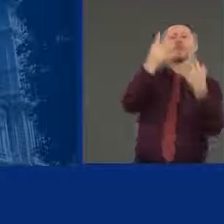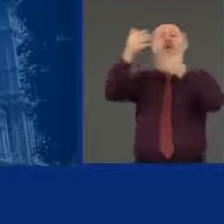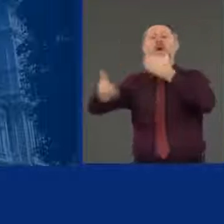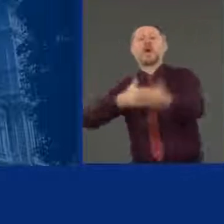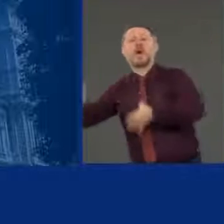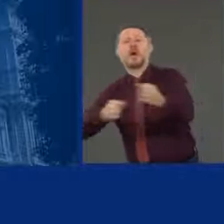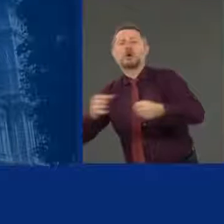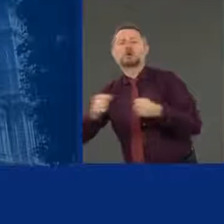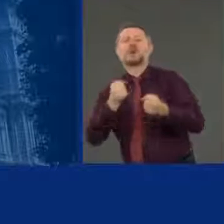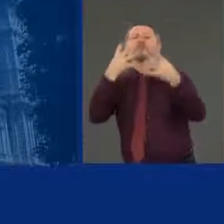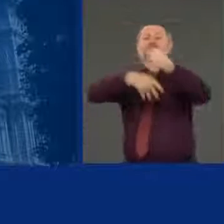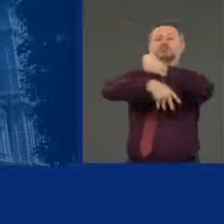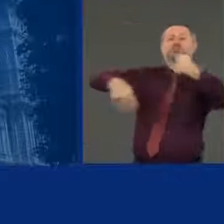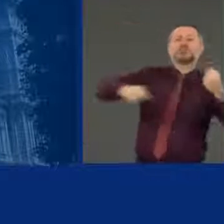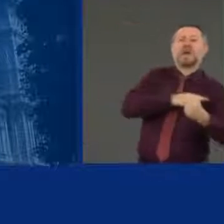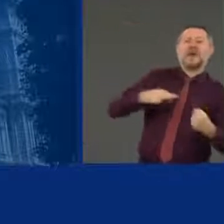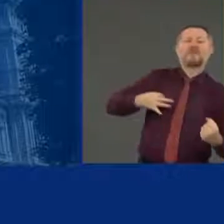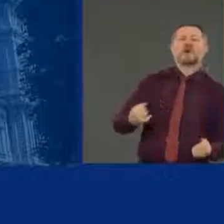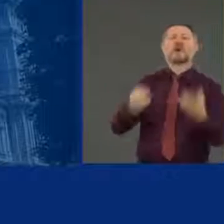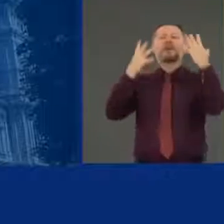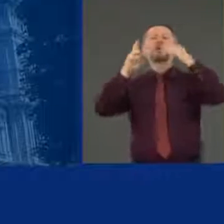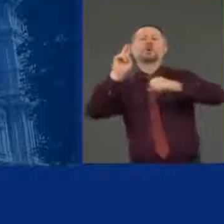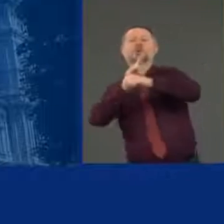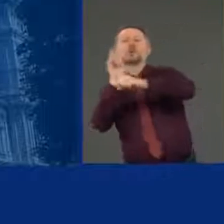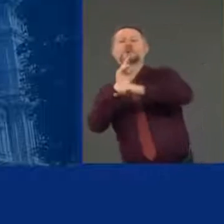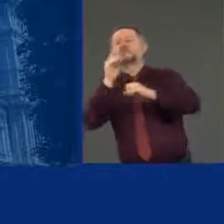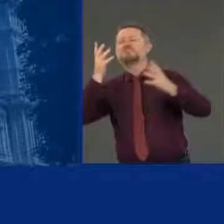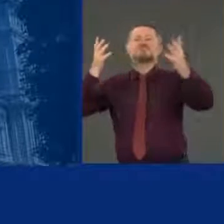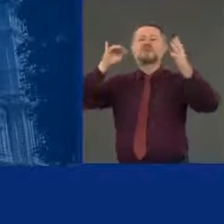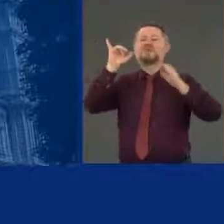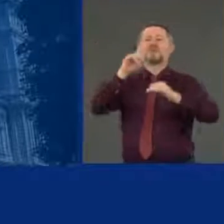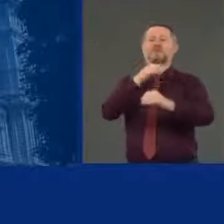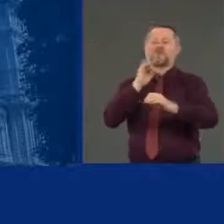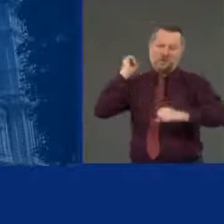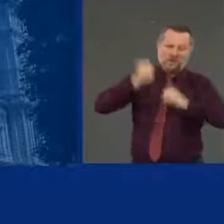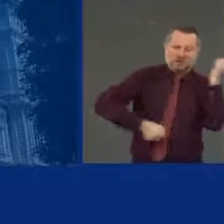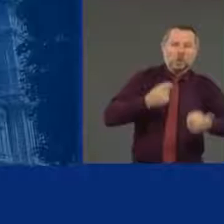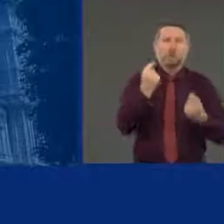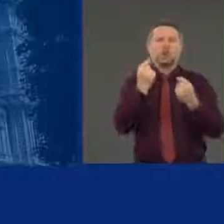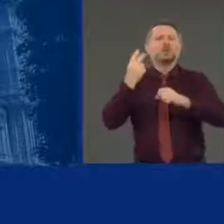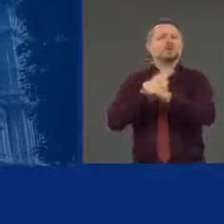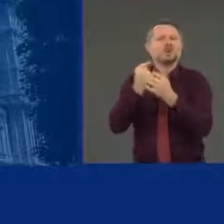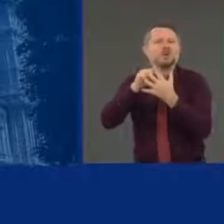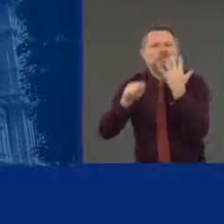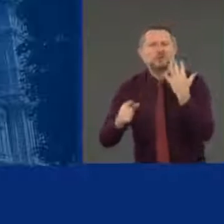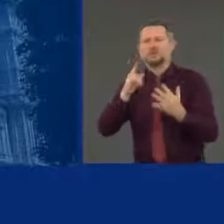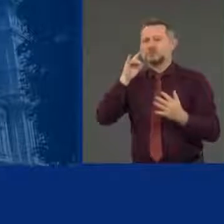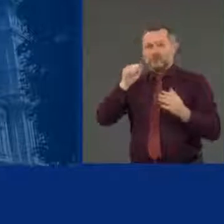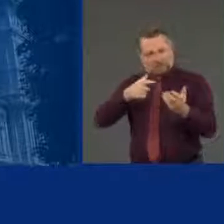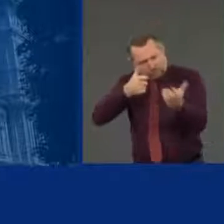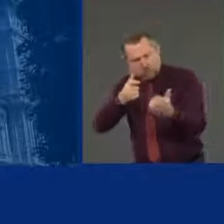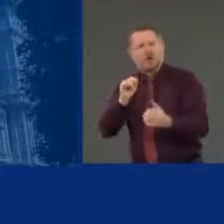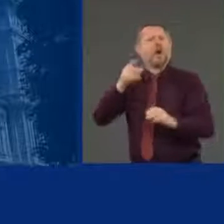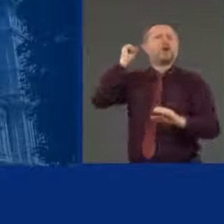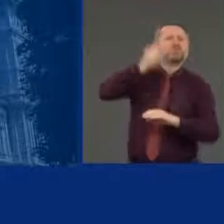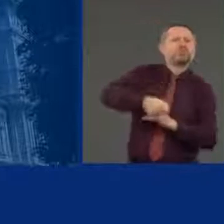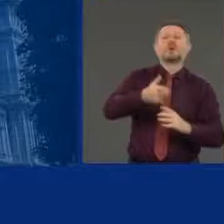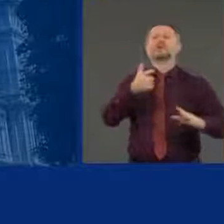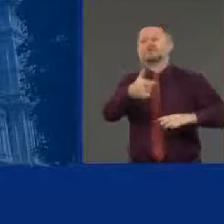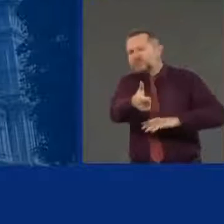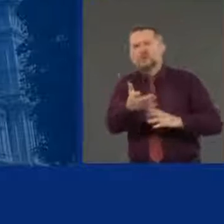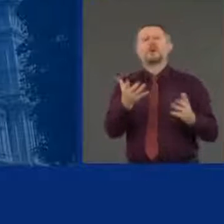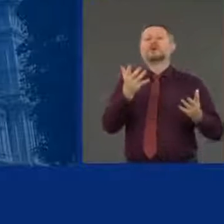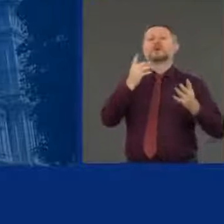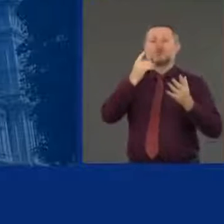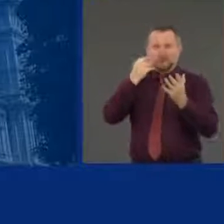police? What should the use of force policy be? Defund the police? How much is